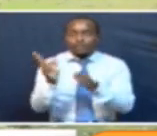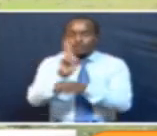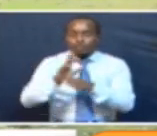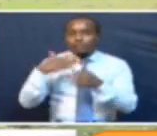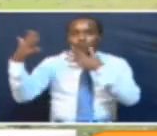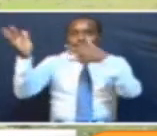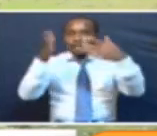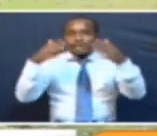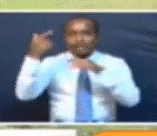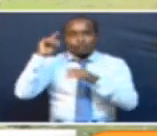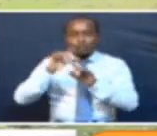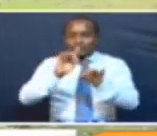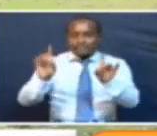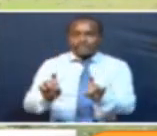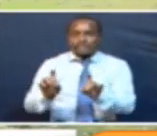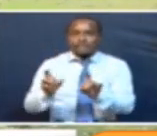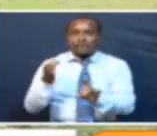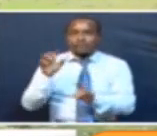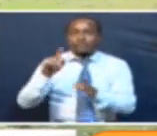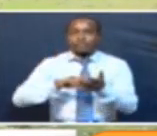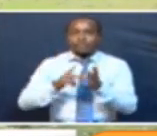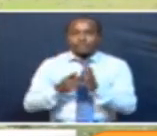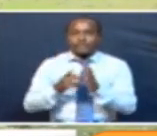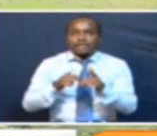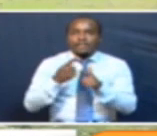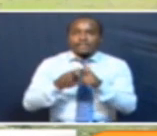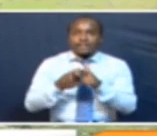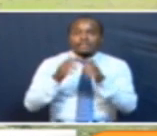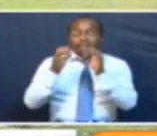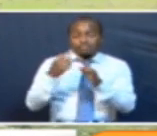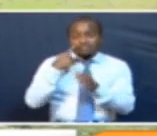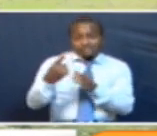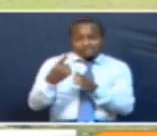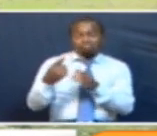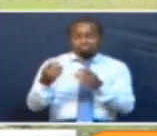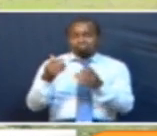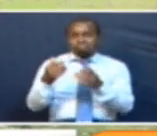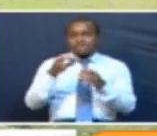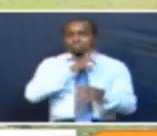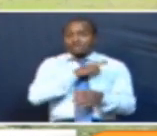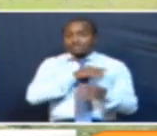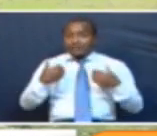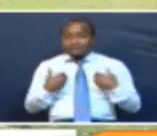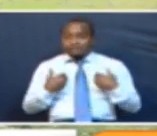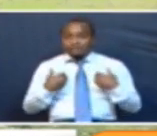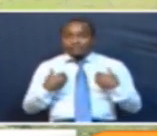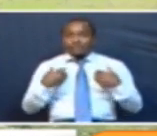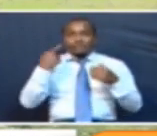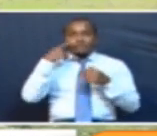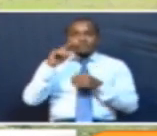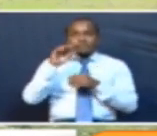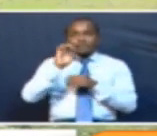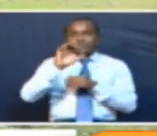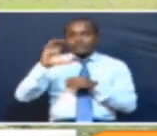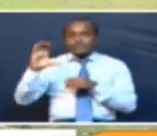for the test phase of this project. And then if we find that it is really beneficial for EAC to